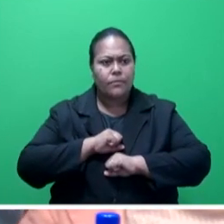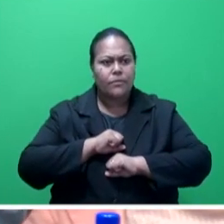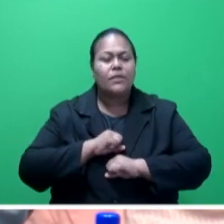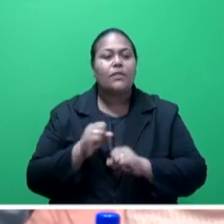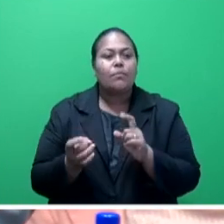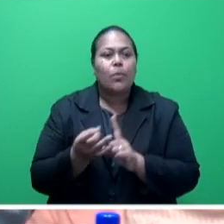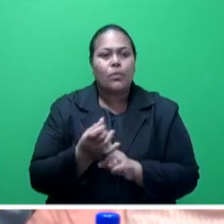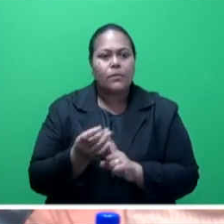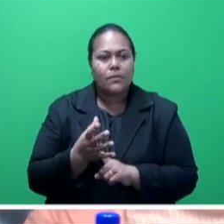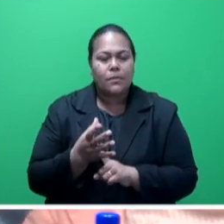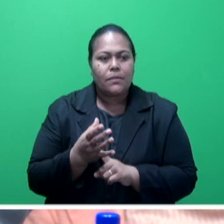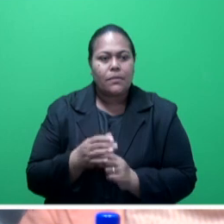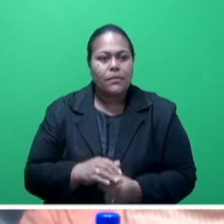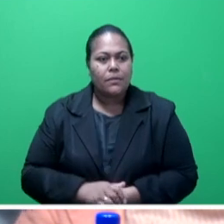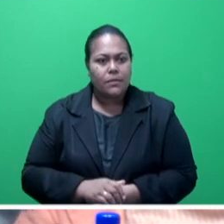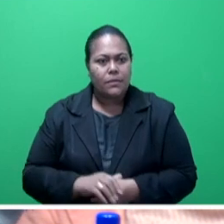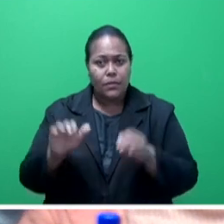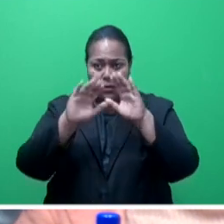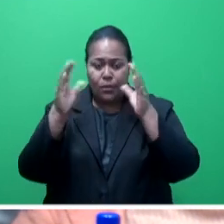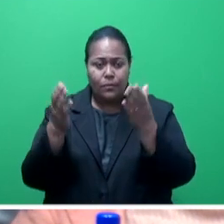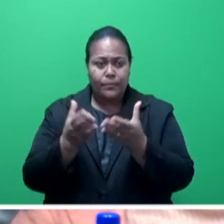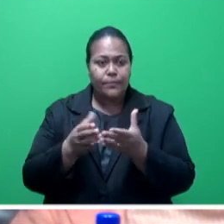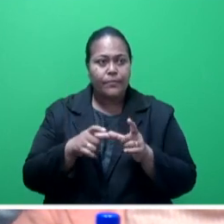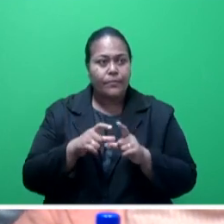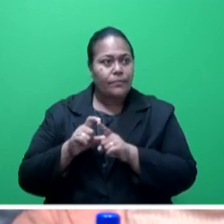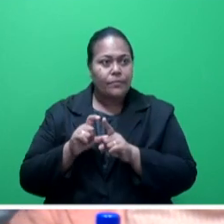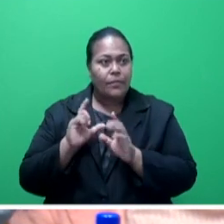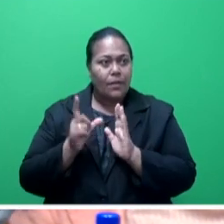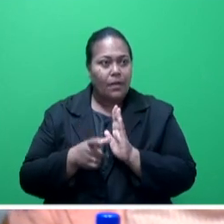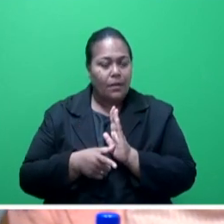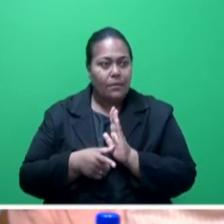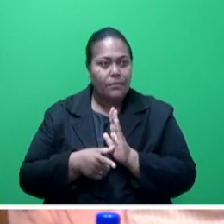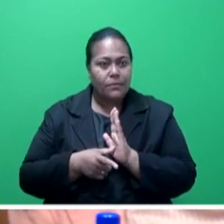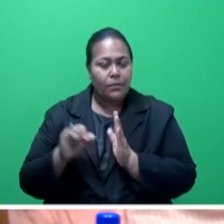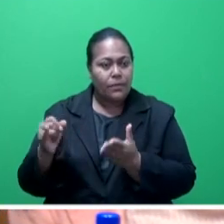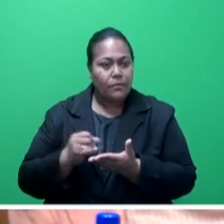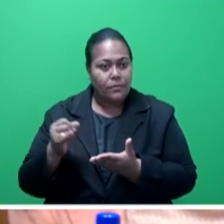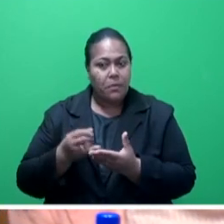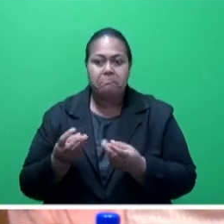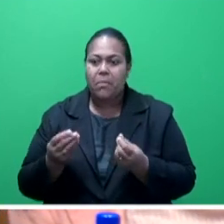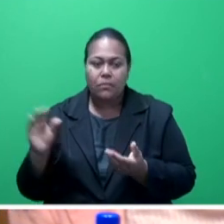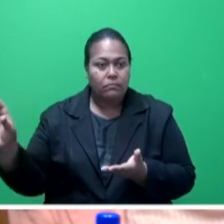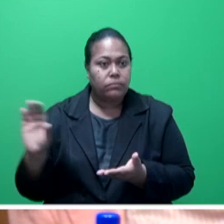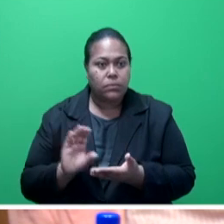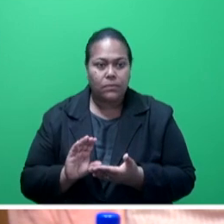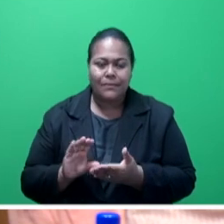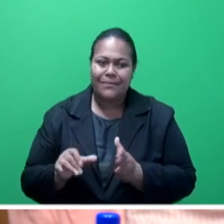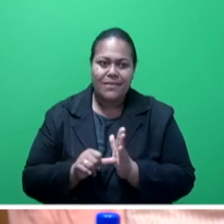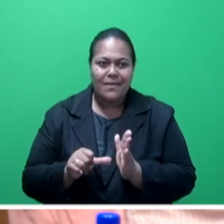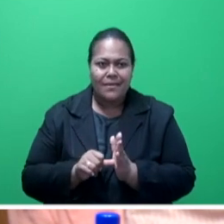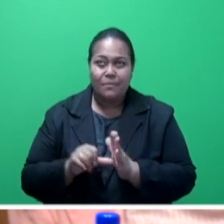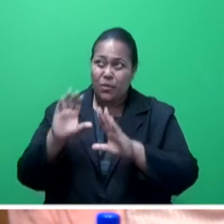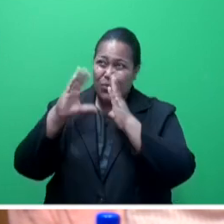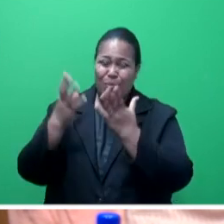these global difficult times, when investment is hard to come by and when global investors are very choosy about where